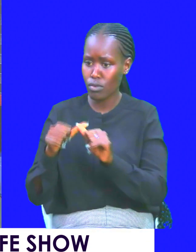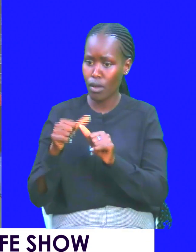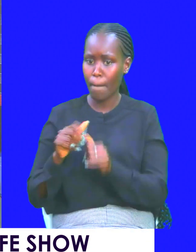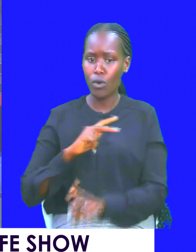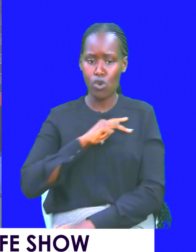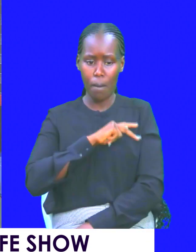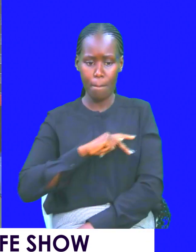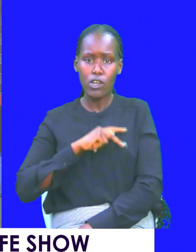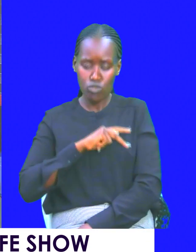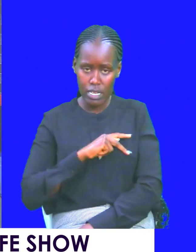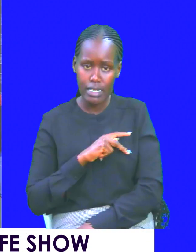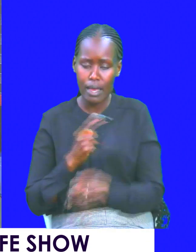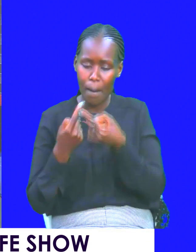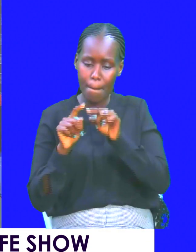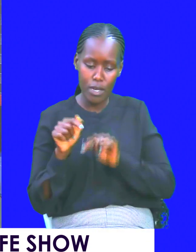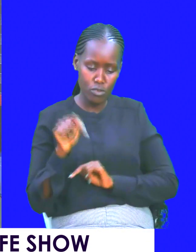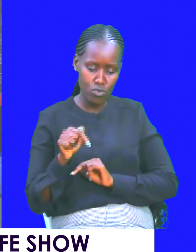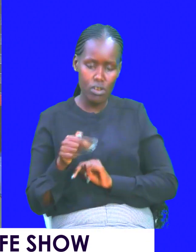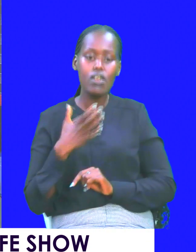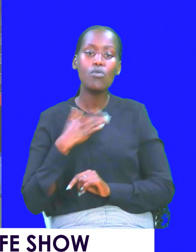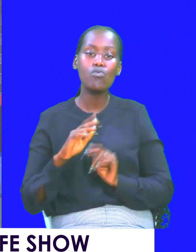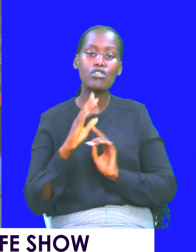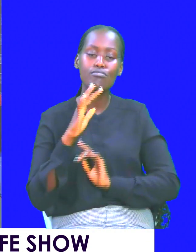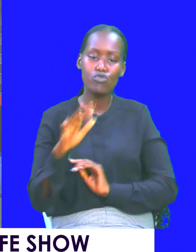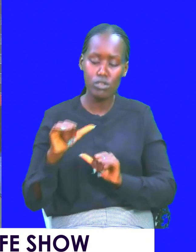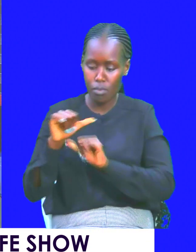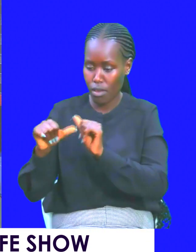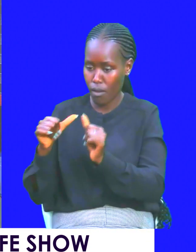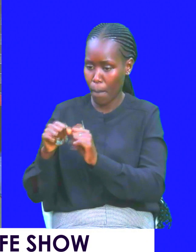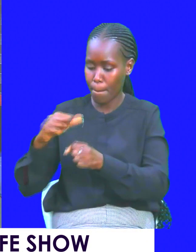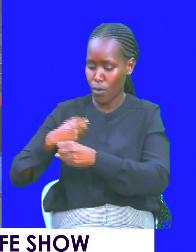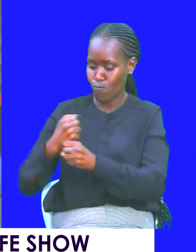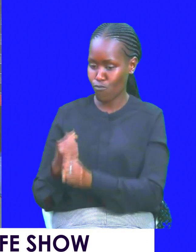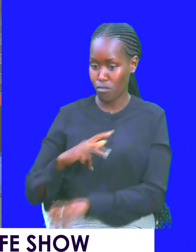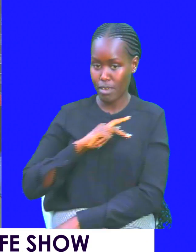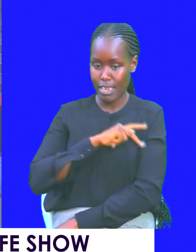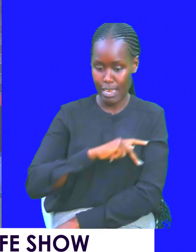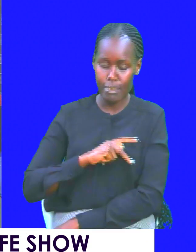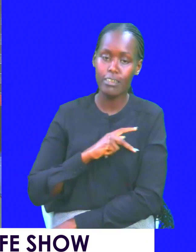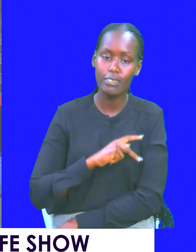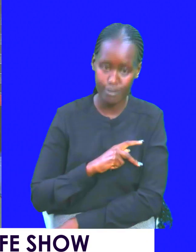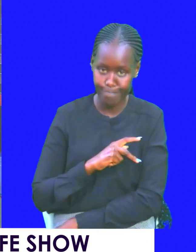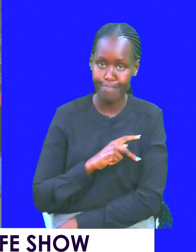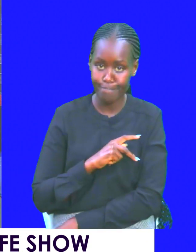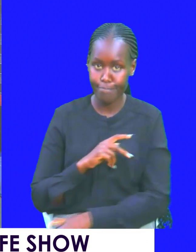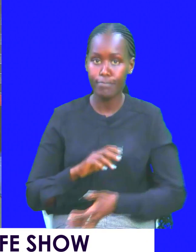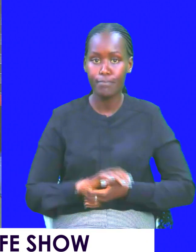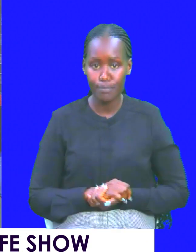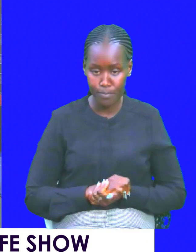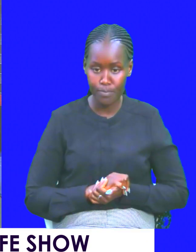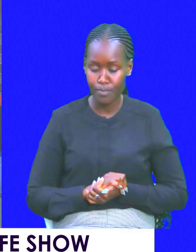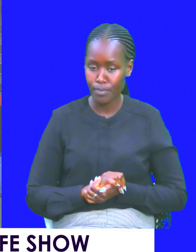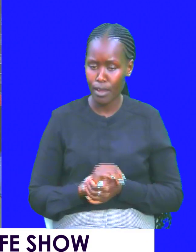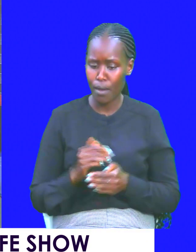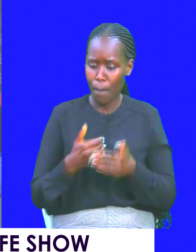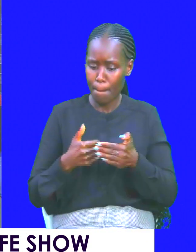crisis. But today I want to speak about forming an identity. But before we delve into that, let me